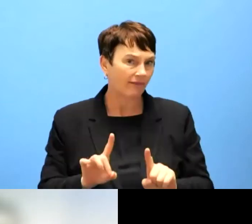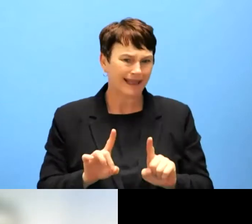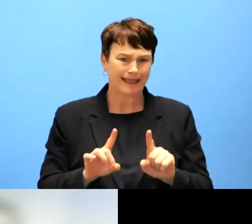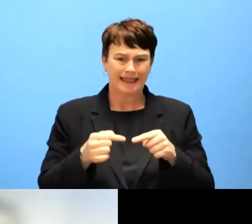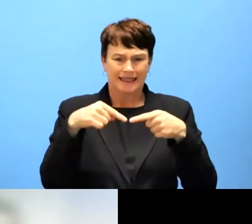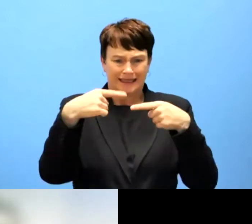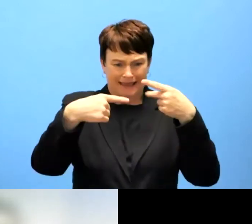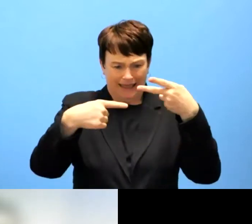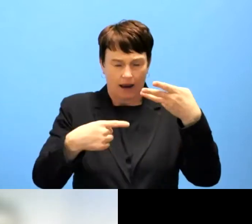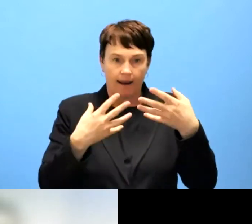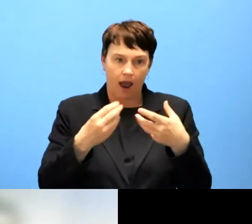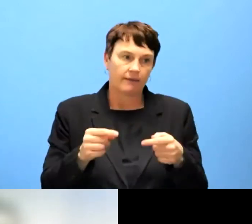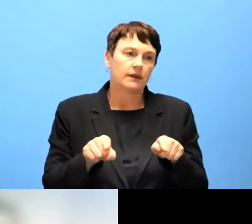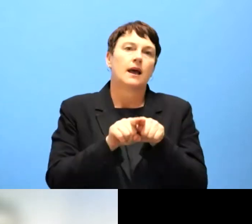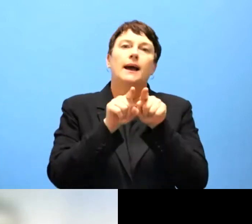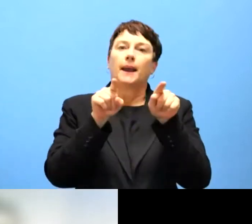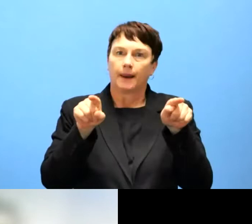are changed, what are